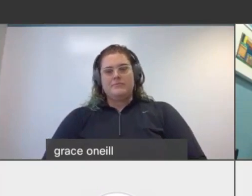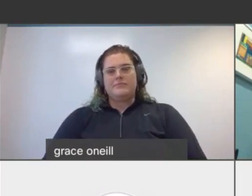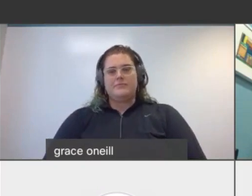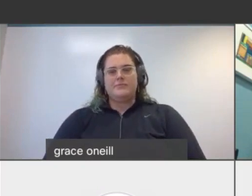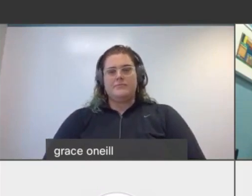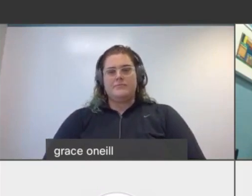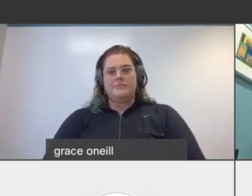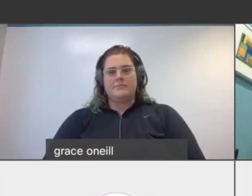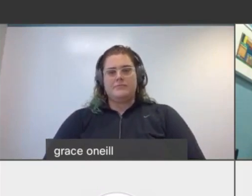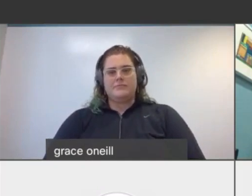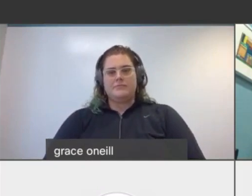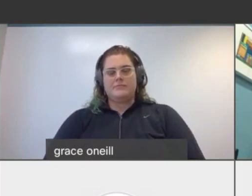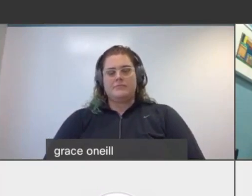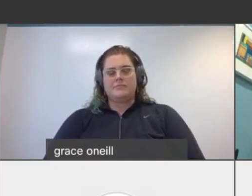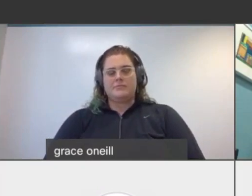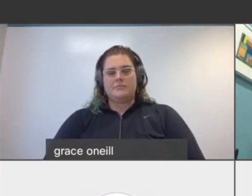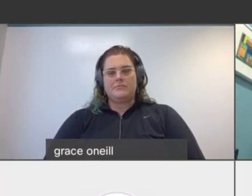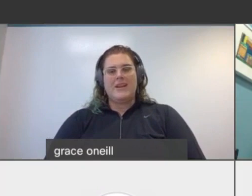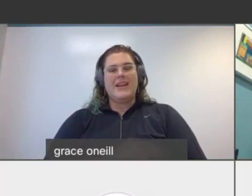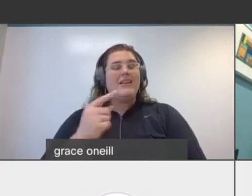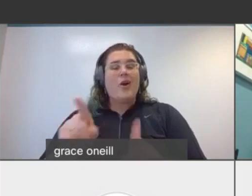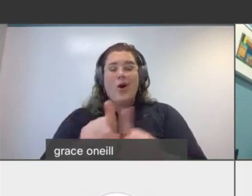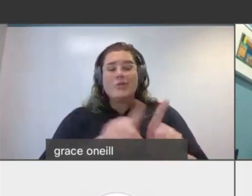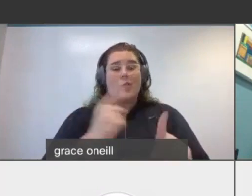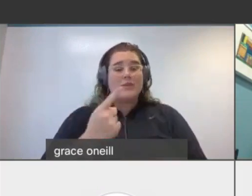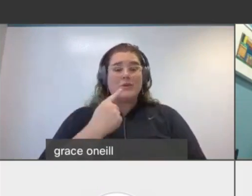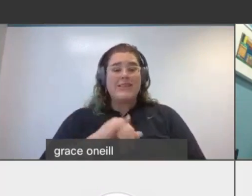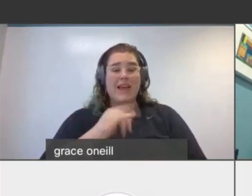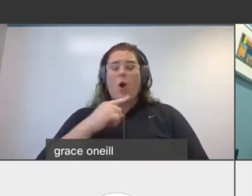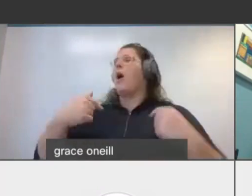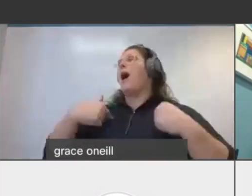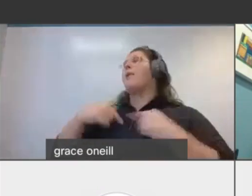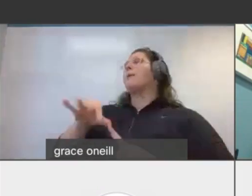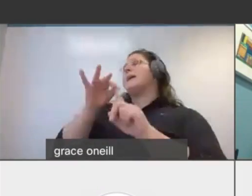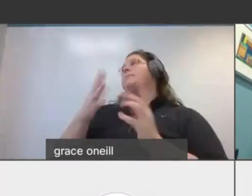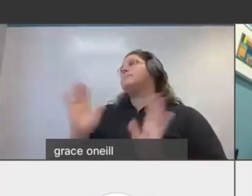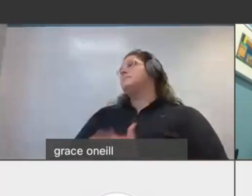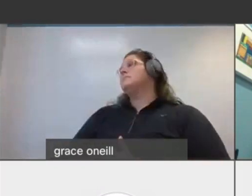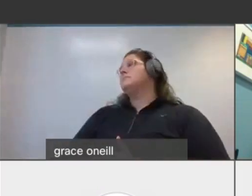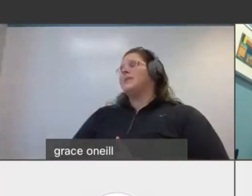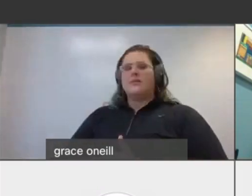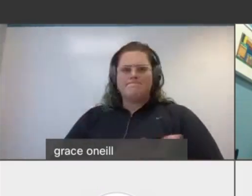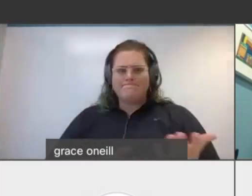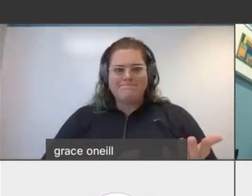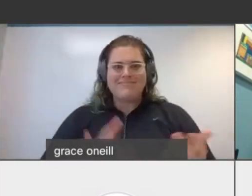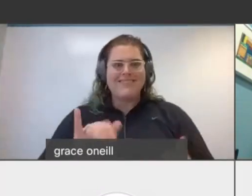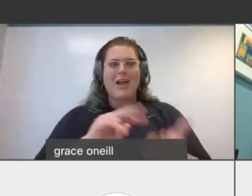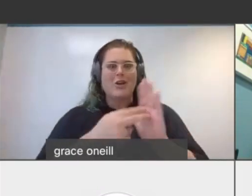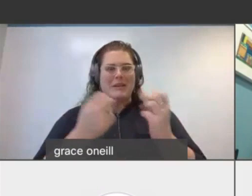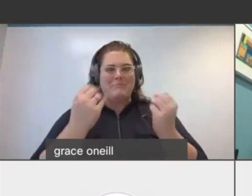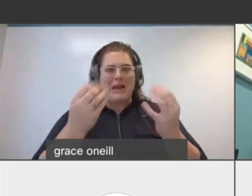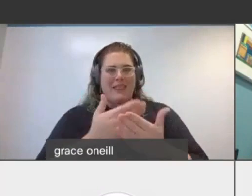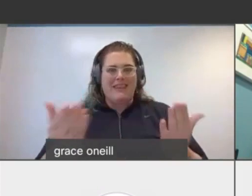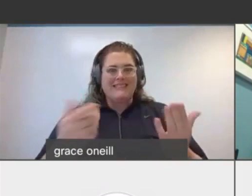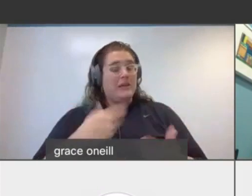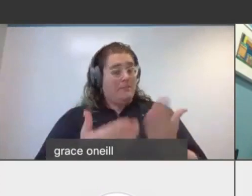yeah, and also someone saying they're exempt, that means nothing about how easily, well, it means a lot. It means they could transmit coronavirus